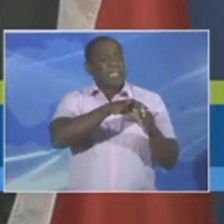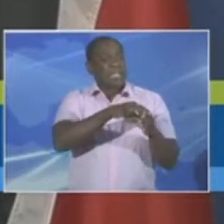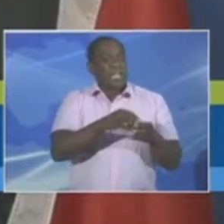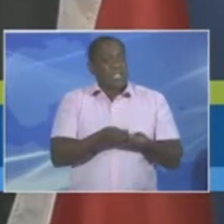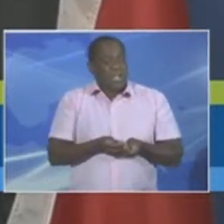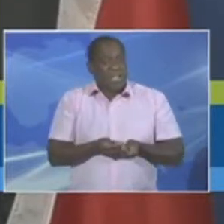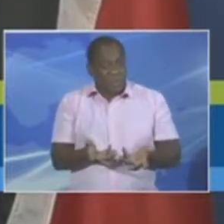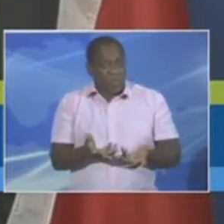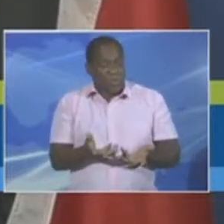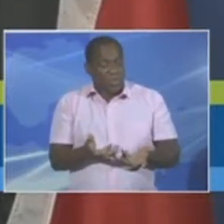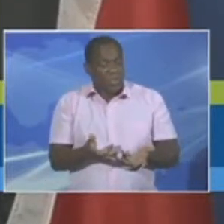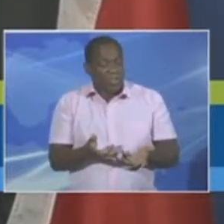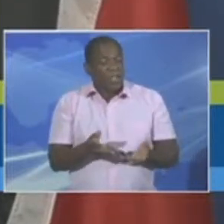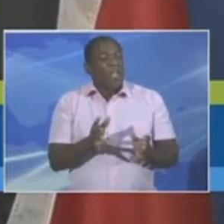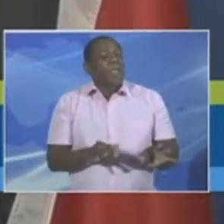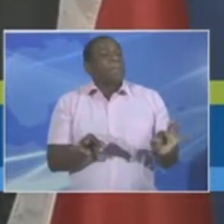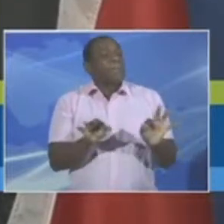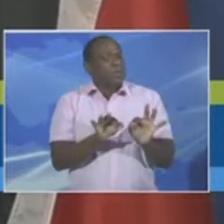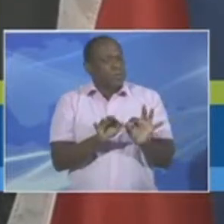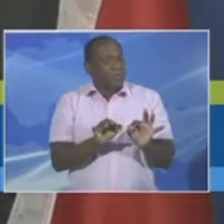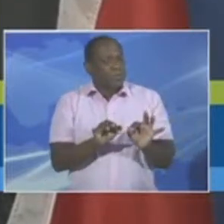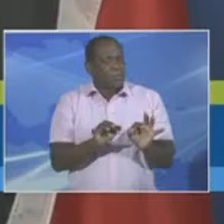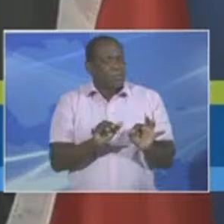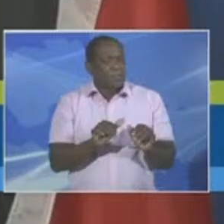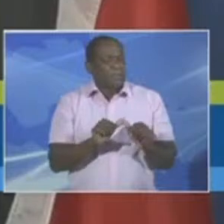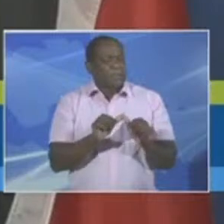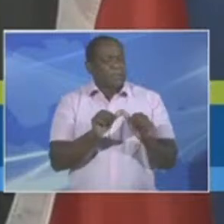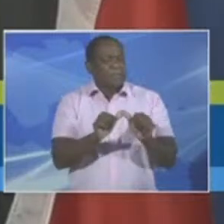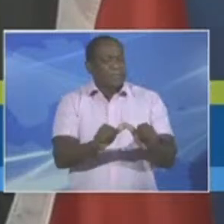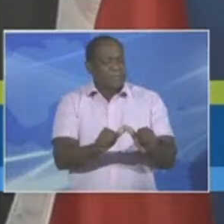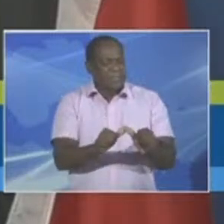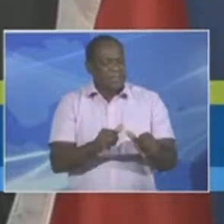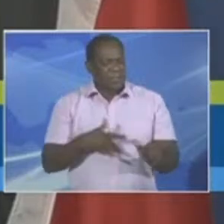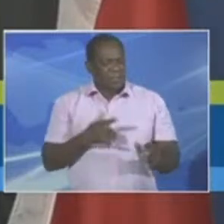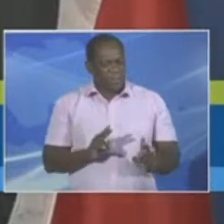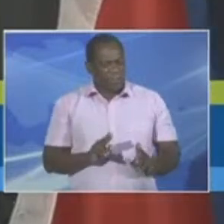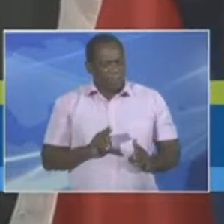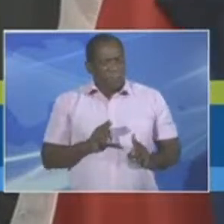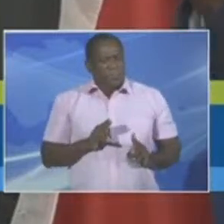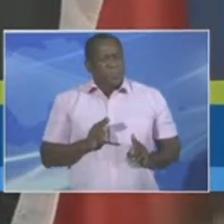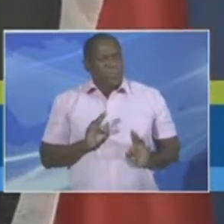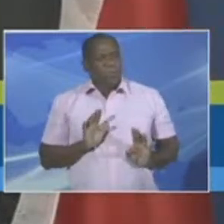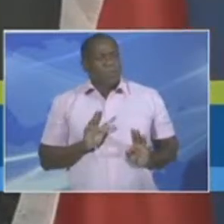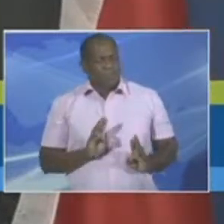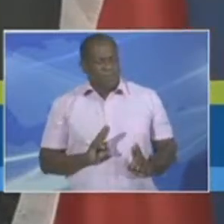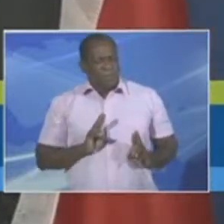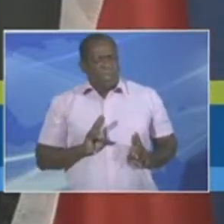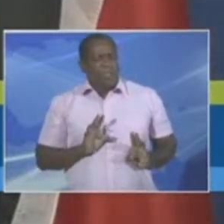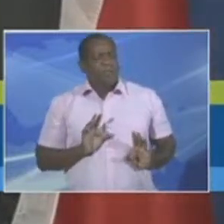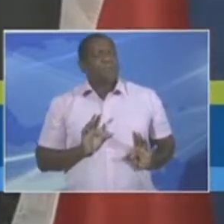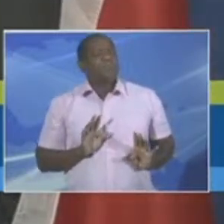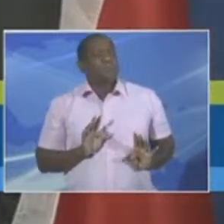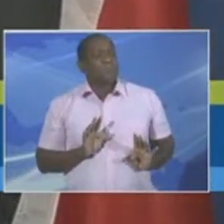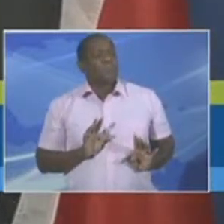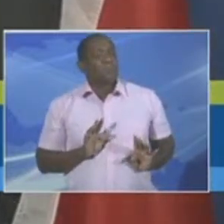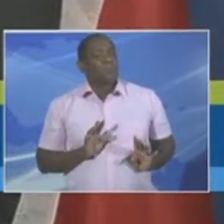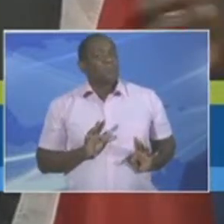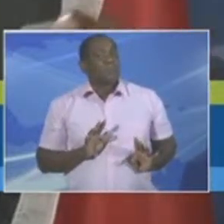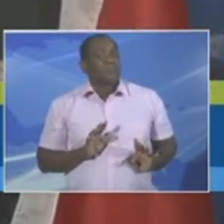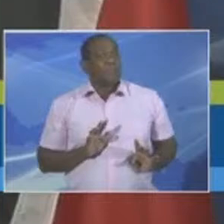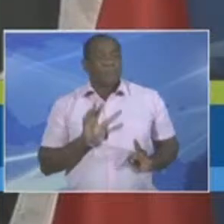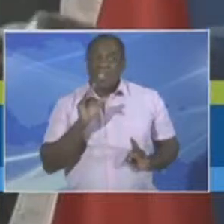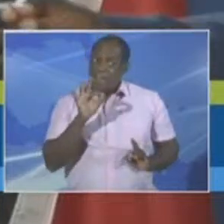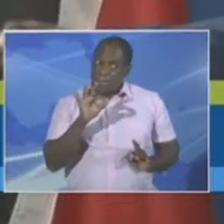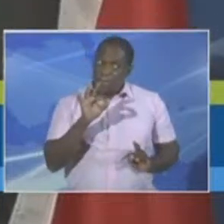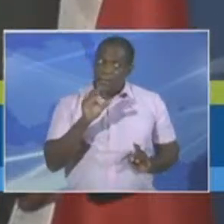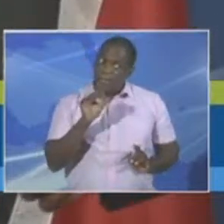it with dignity. There'll be another chance. But if there's no dignity in this defeat, the next